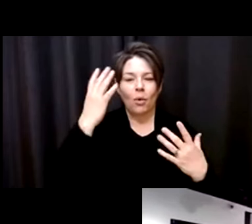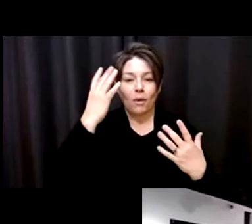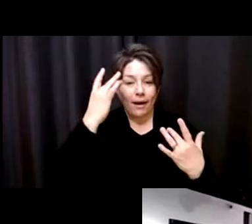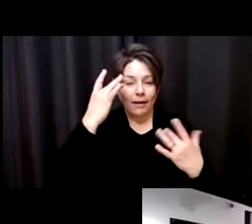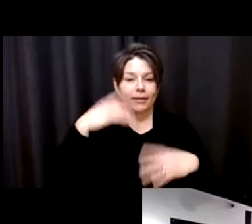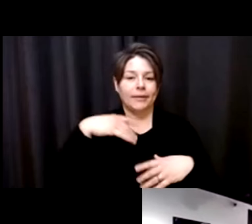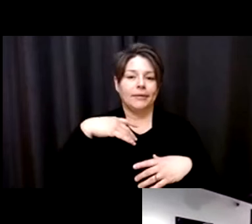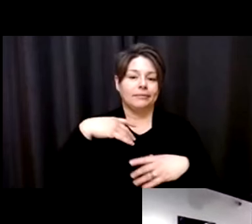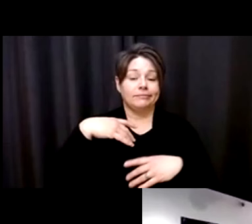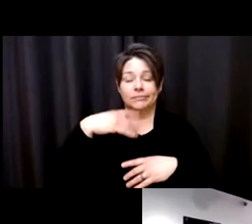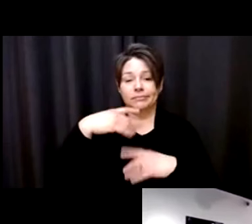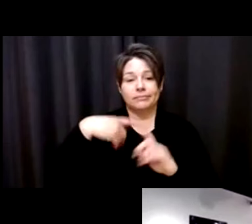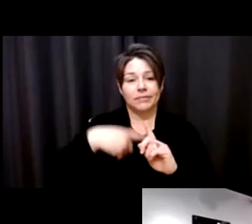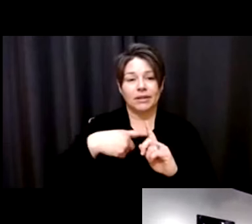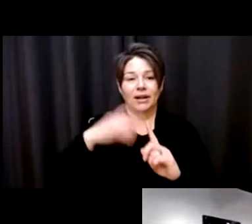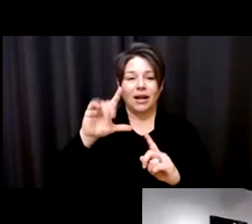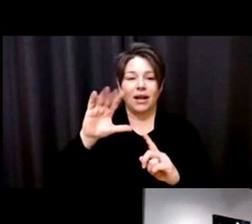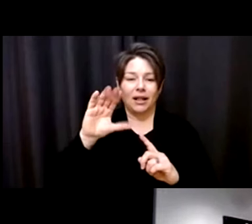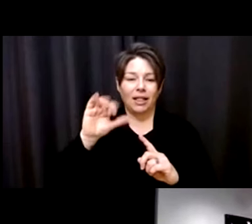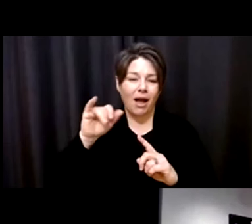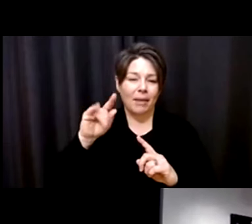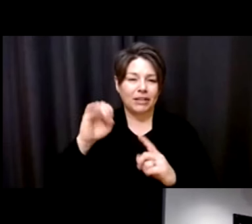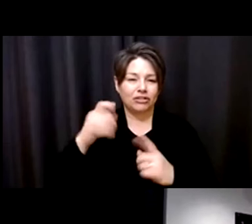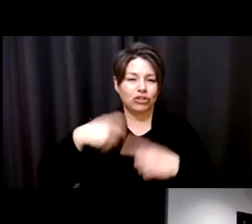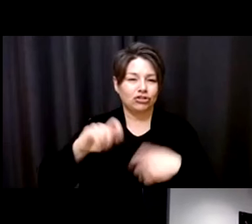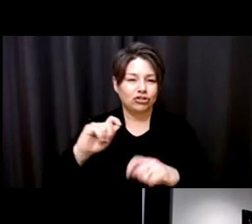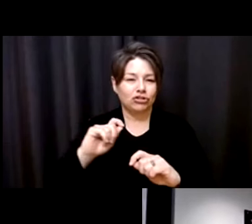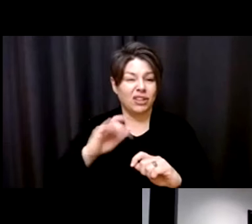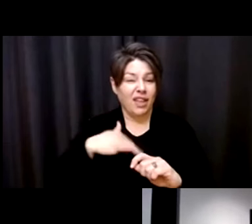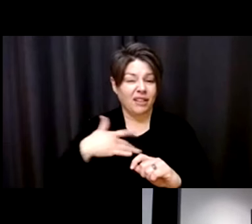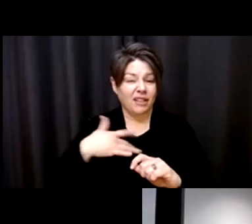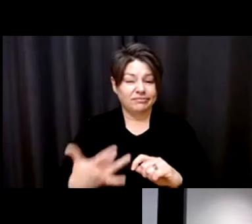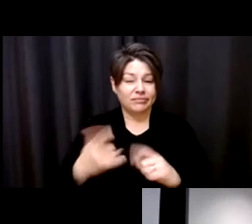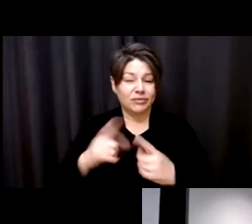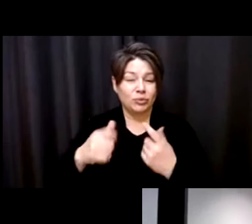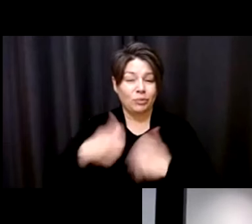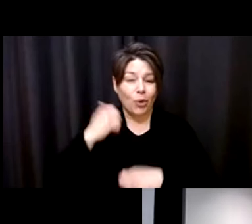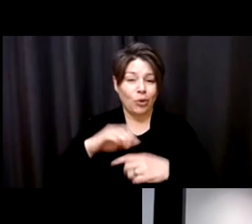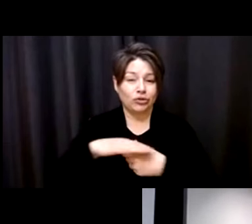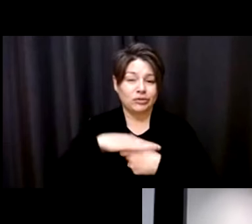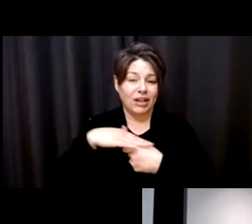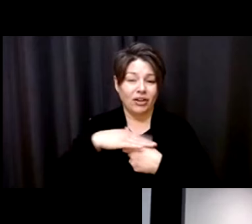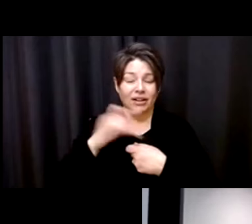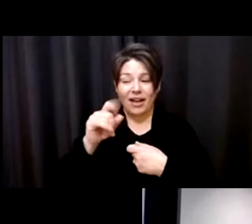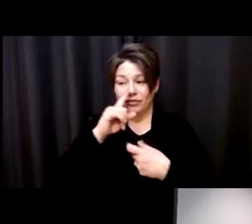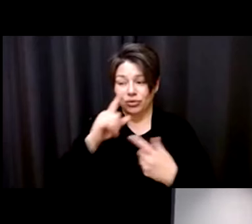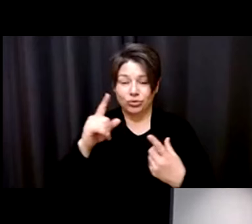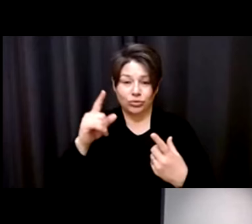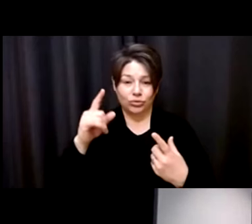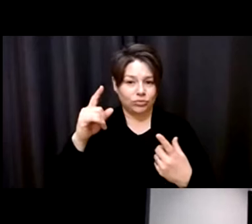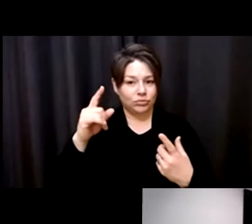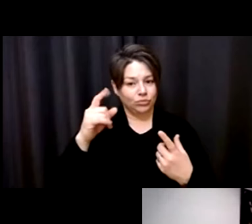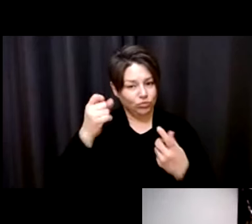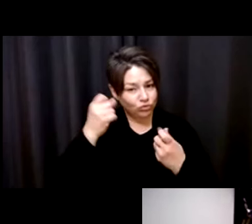worldwide climate change. And so I would imagine that's the case in most regions, that we have to make a conscious